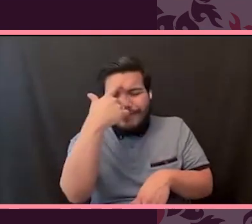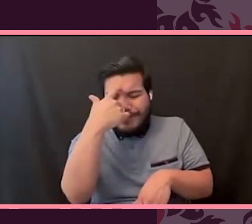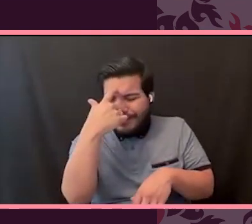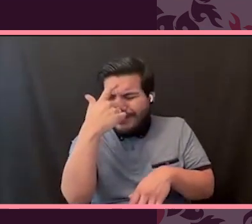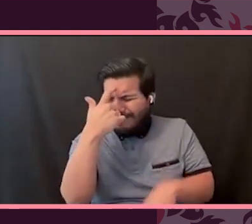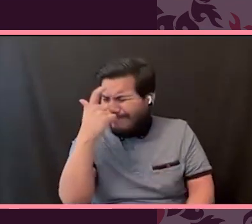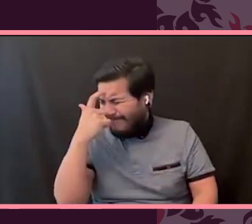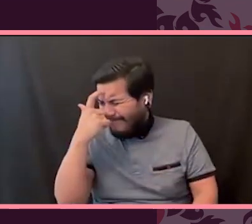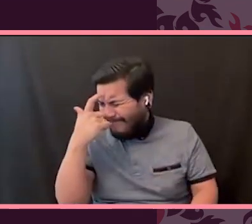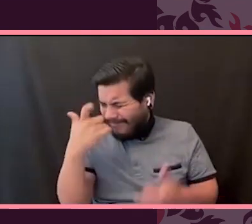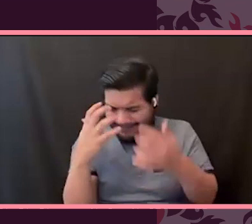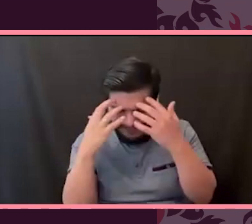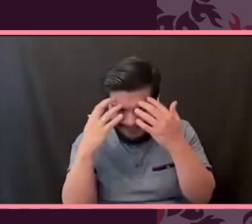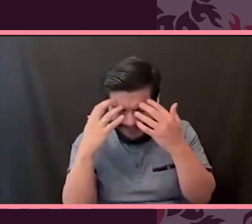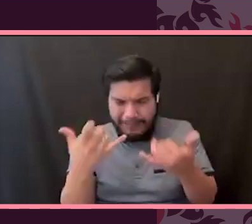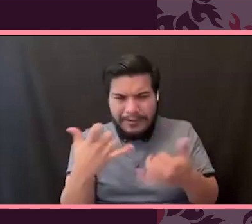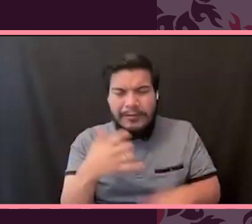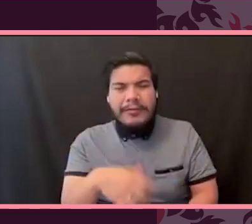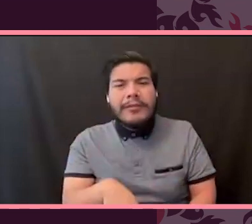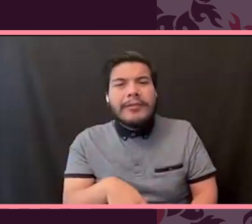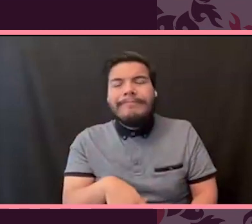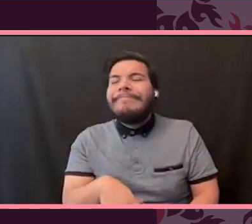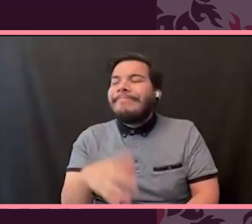Honey. Thank you, brain moment.